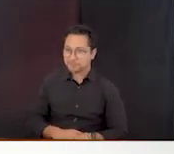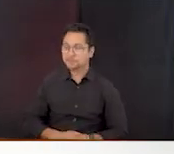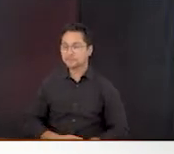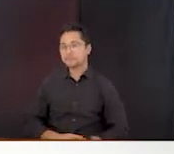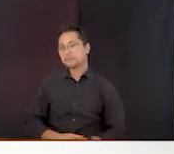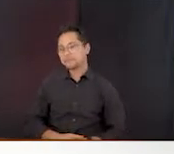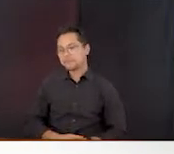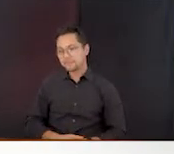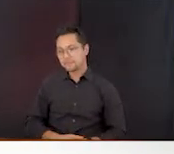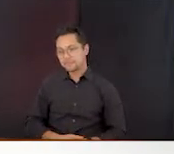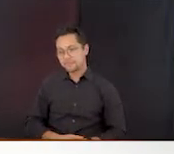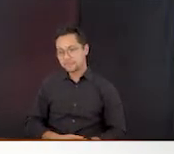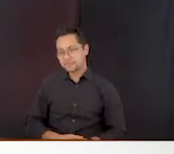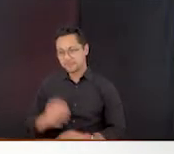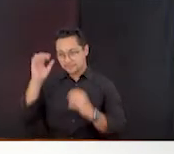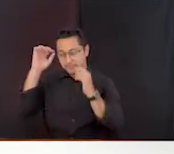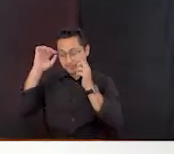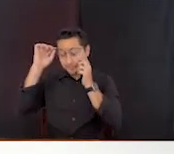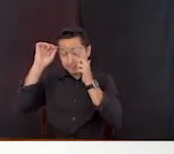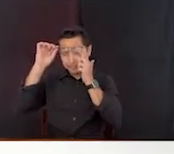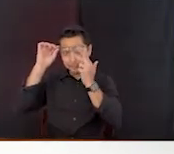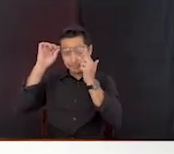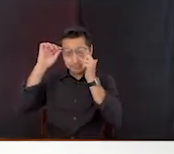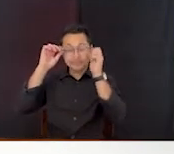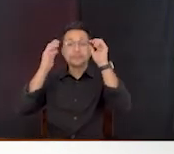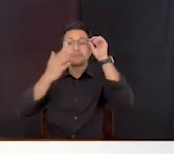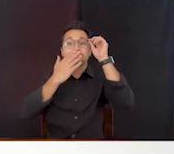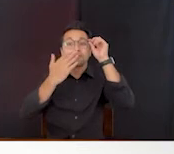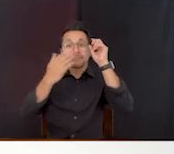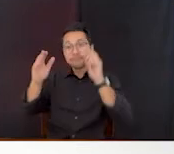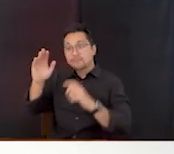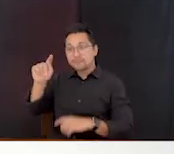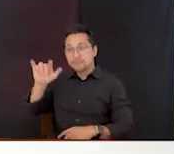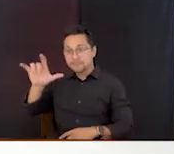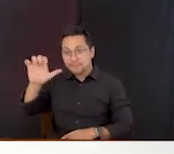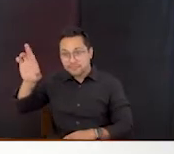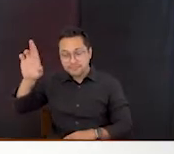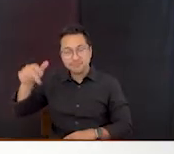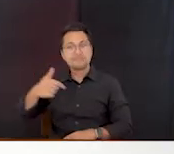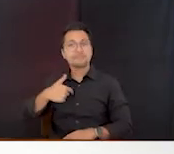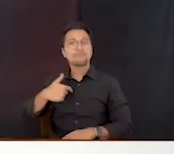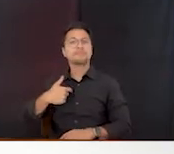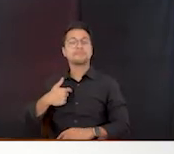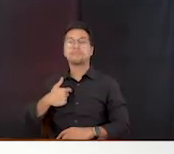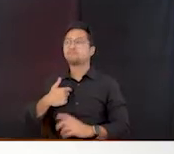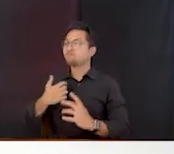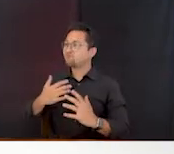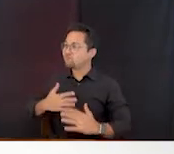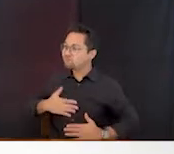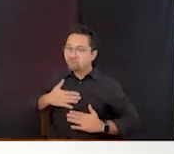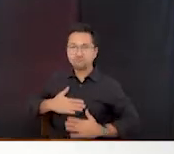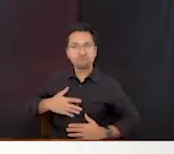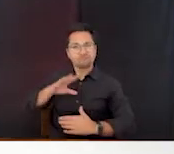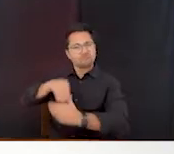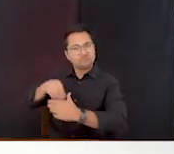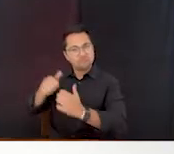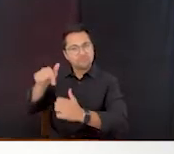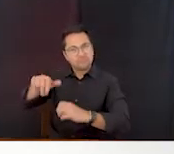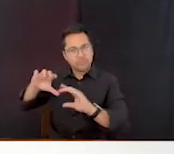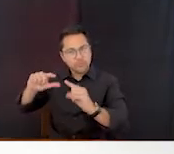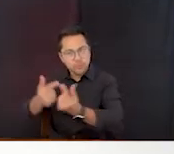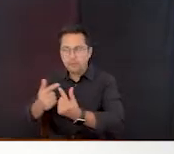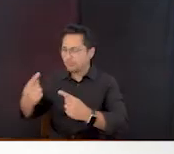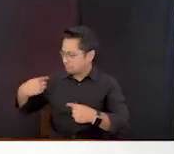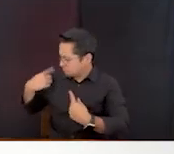rights at FSU. So I'm happy to be here, and then I'll hand it over to JR for a little bit so he can tell us more about himself.